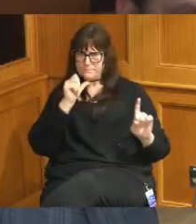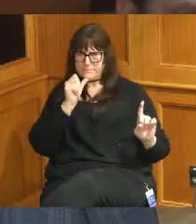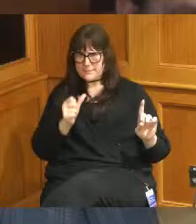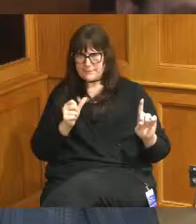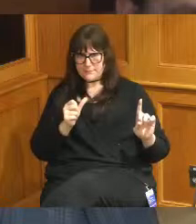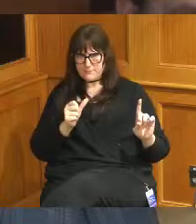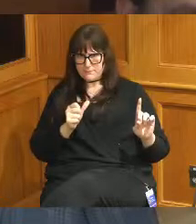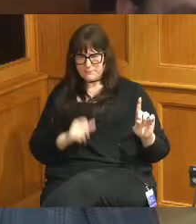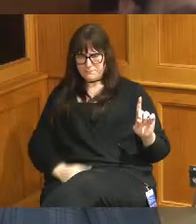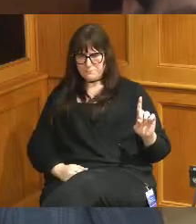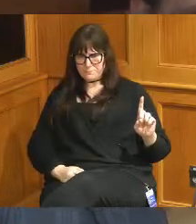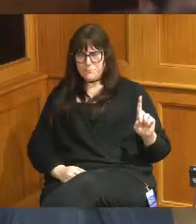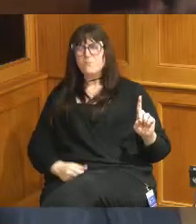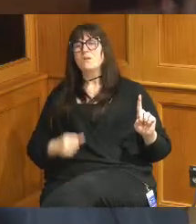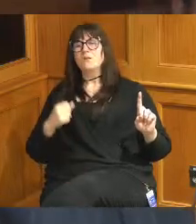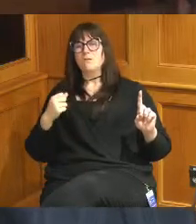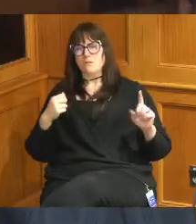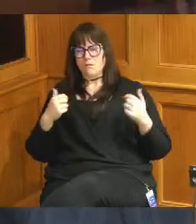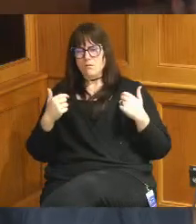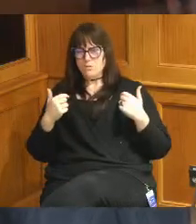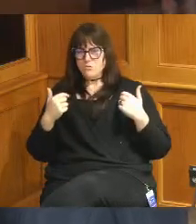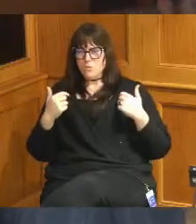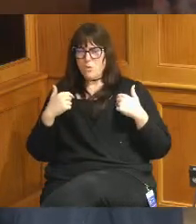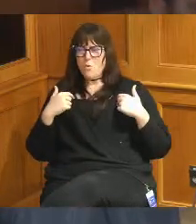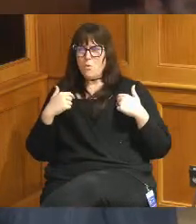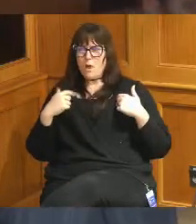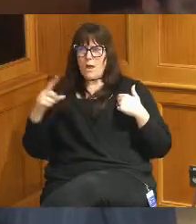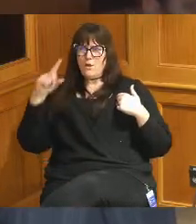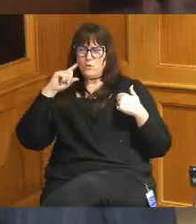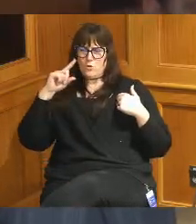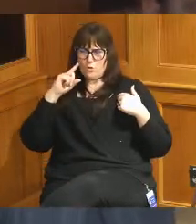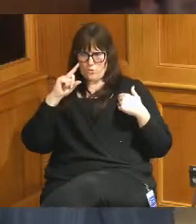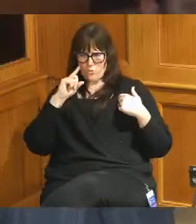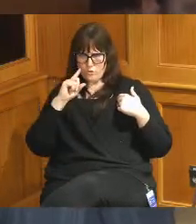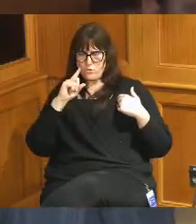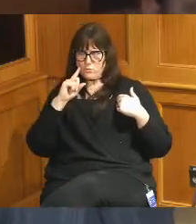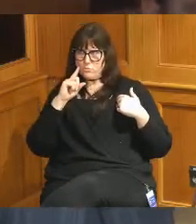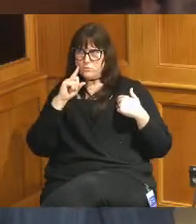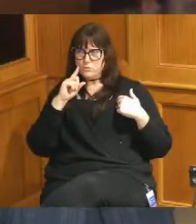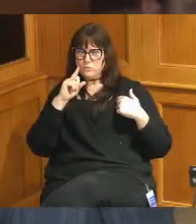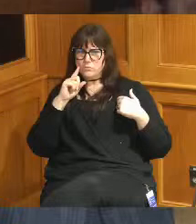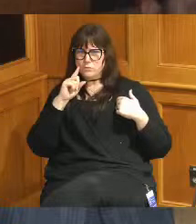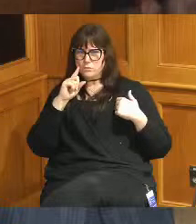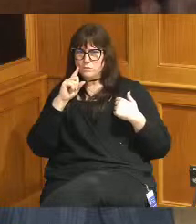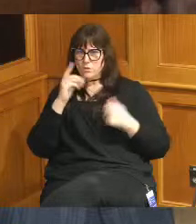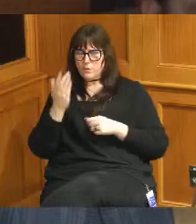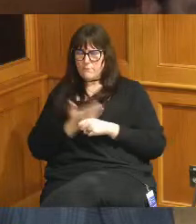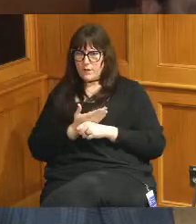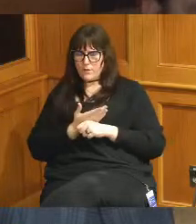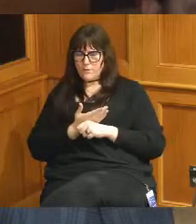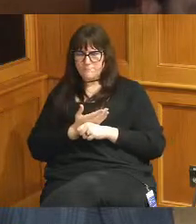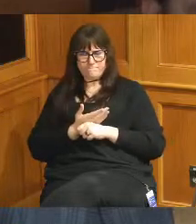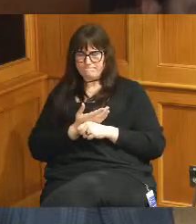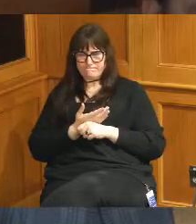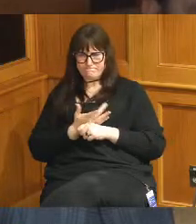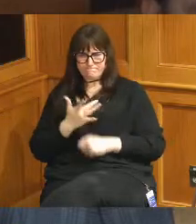So I had gotten word that, he had told me that it was coming. But again, I want to make sure,